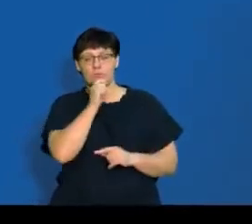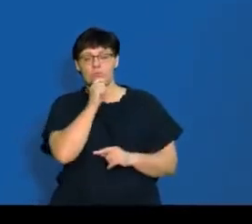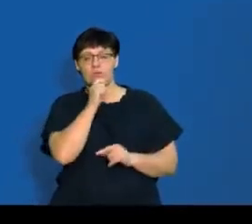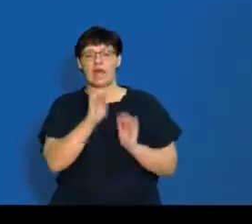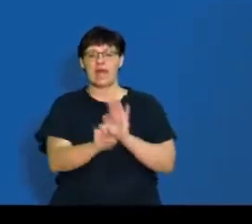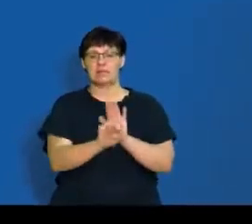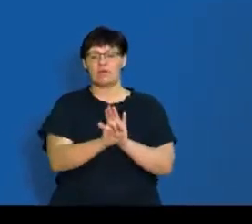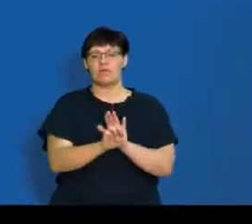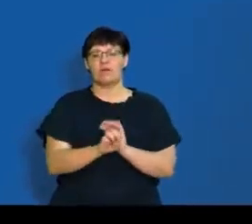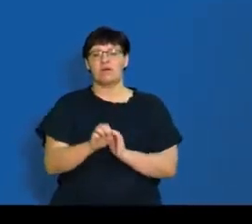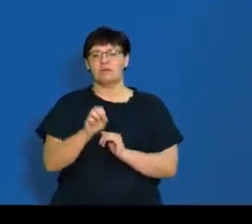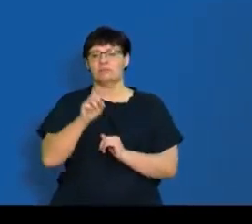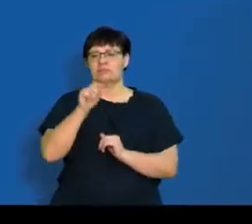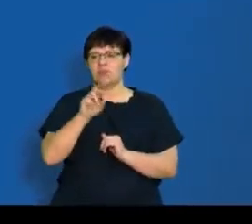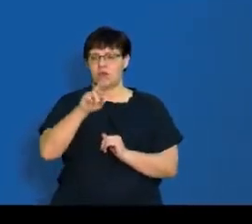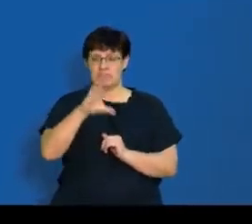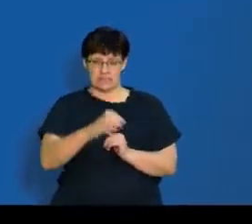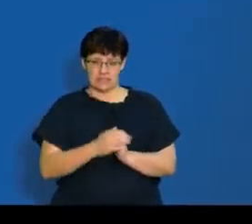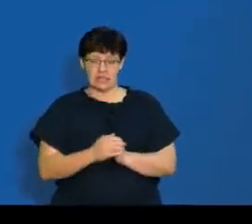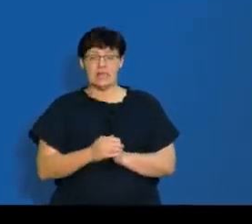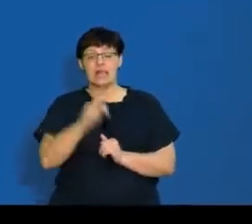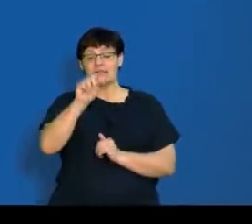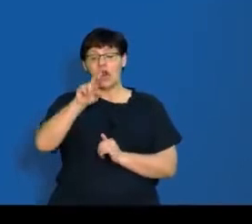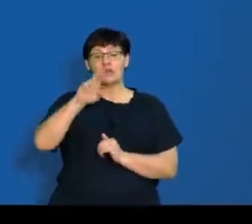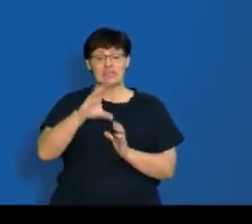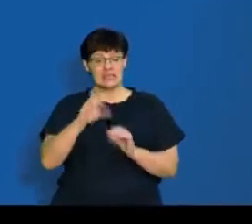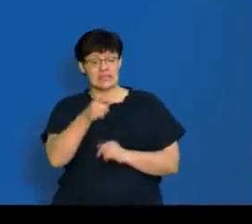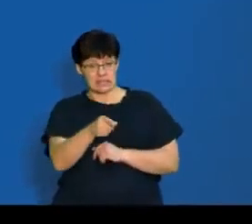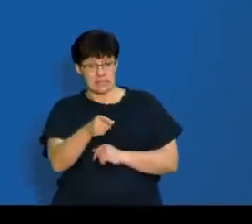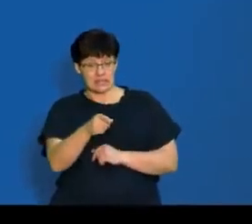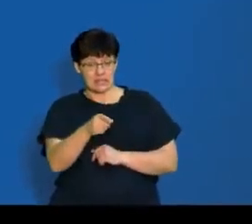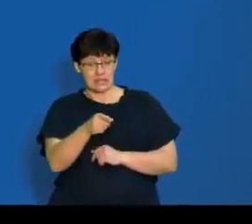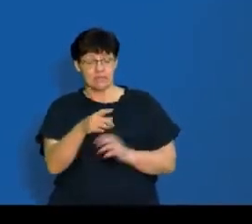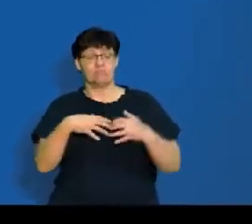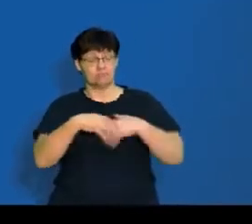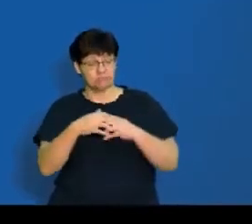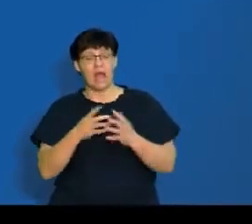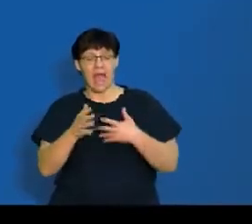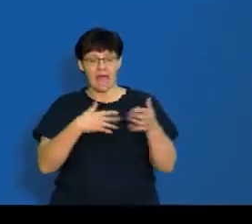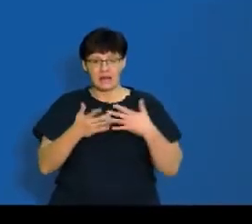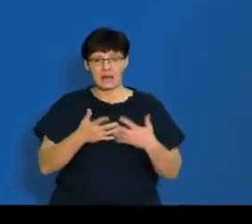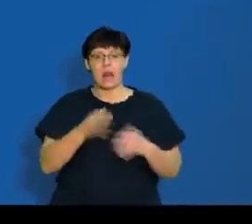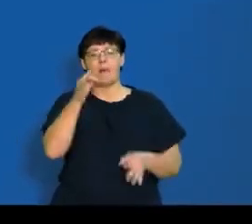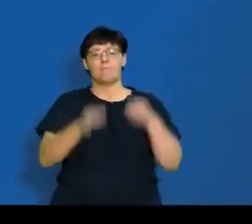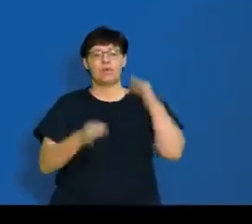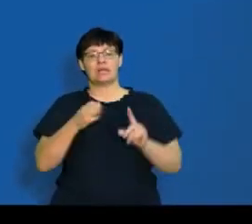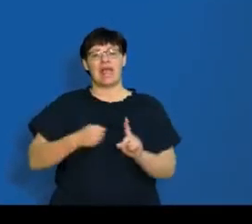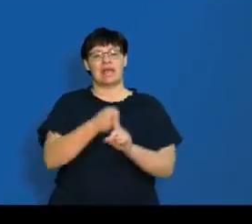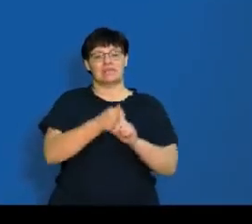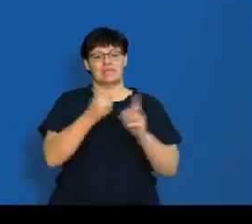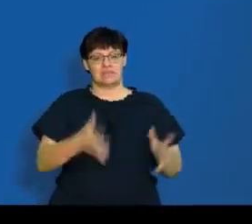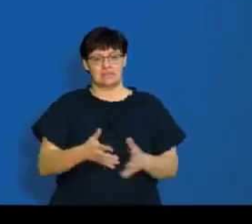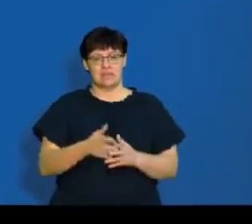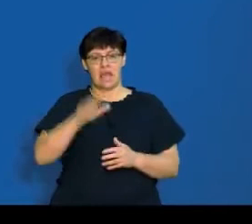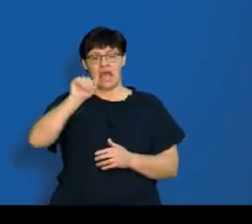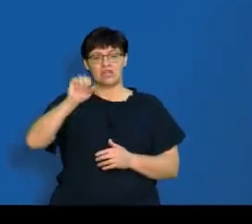of the TRC. How did the Truth and Reconciliation Commission, TRC, deal with the murder of political activist